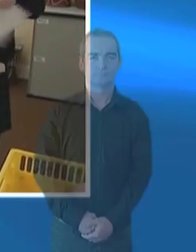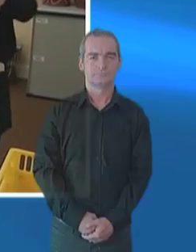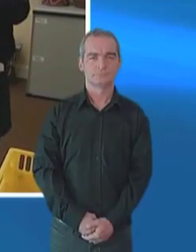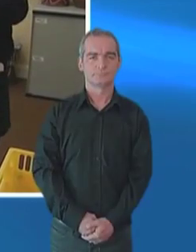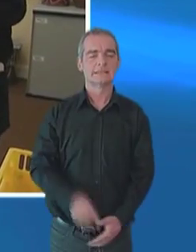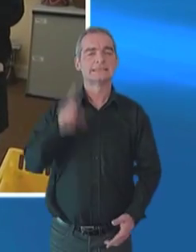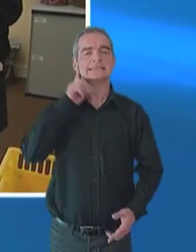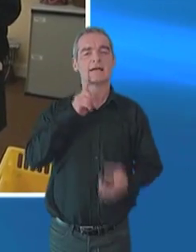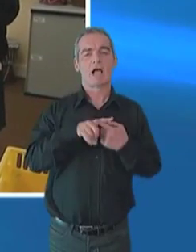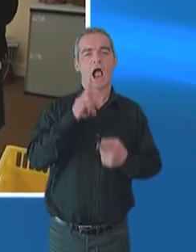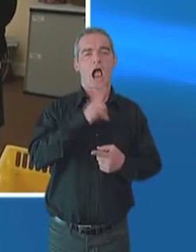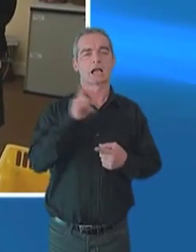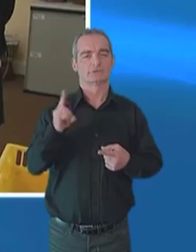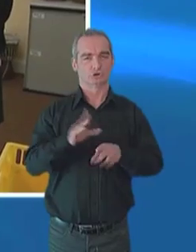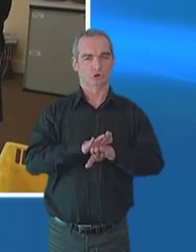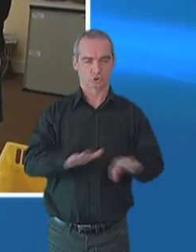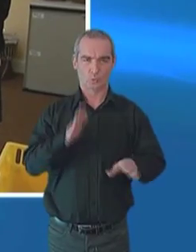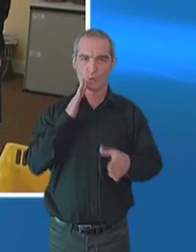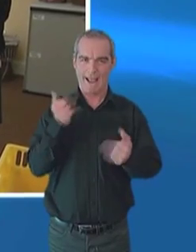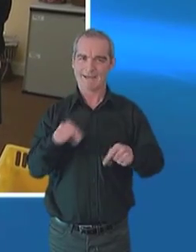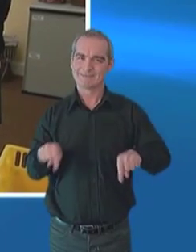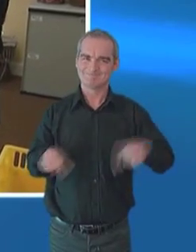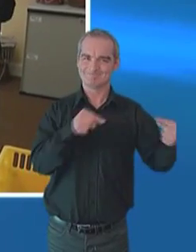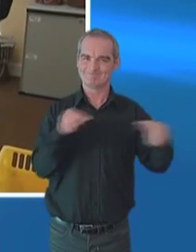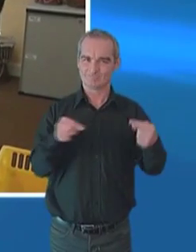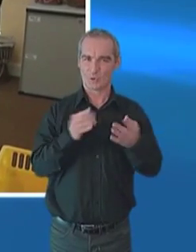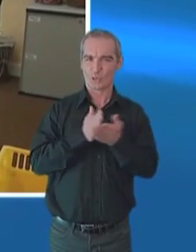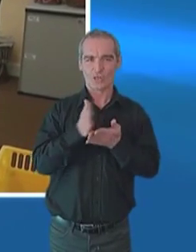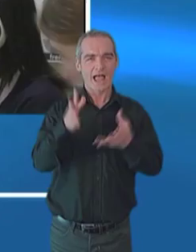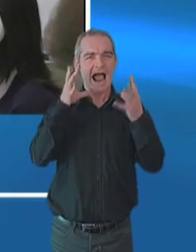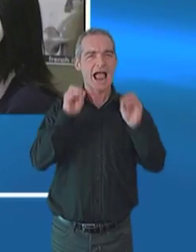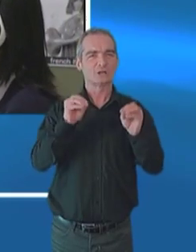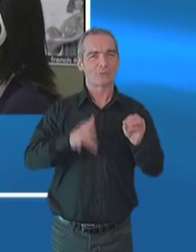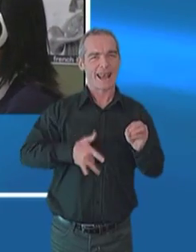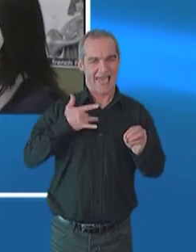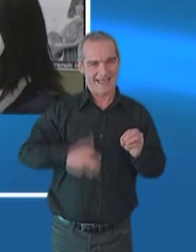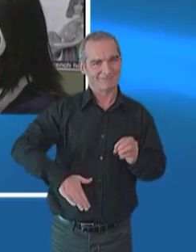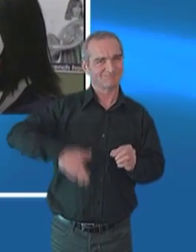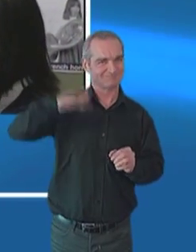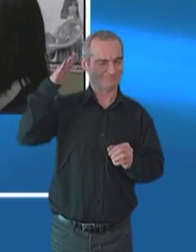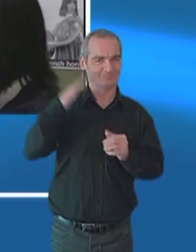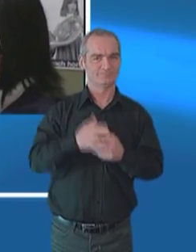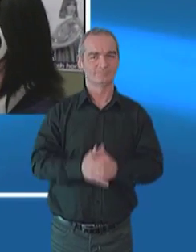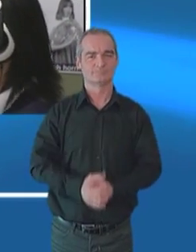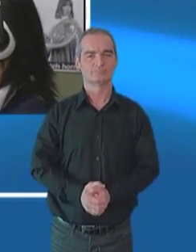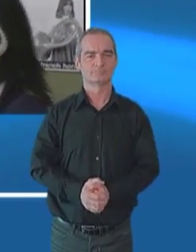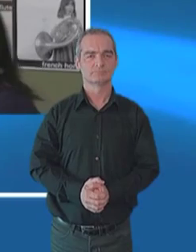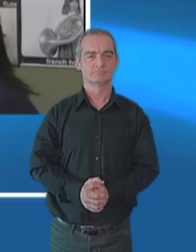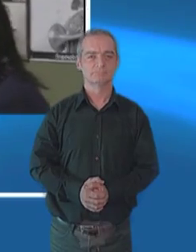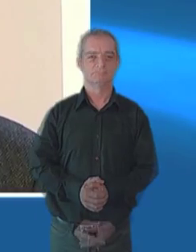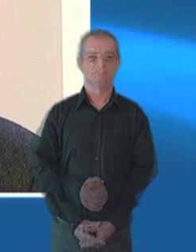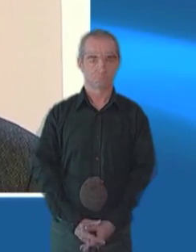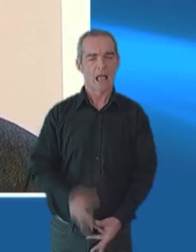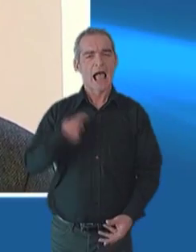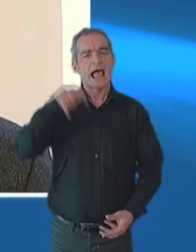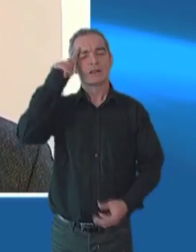Deaf and hard of hearing children face particular and significant challenges in progressing through the education cycle. I have to say, I